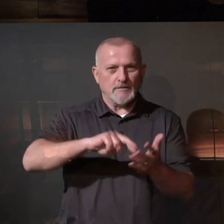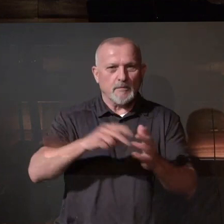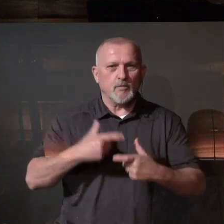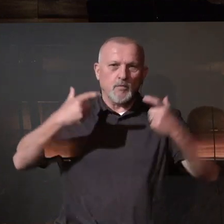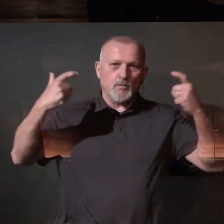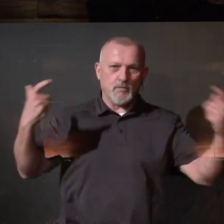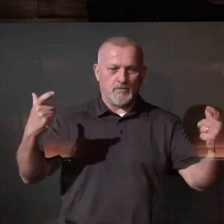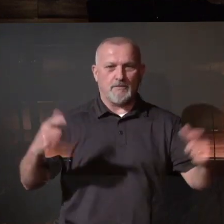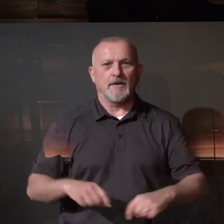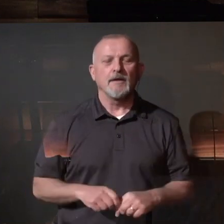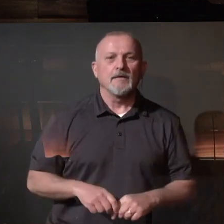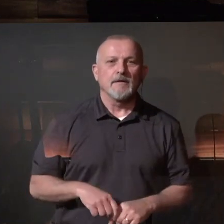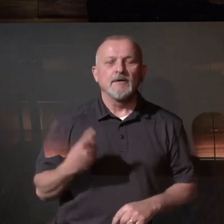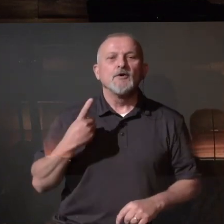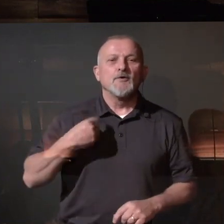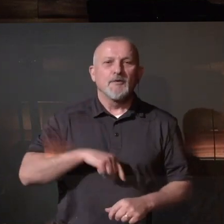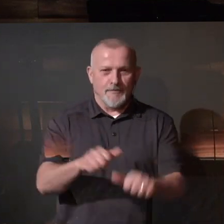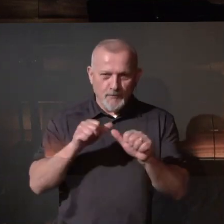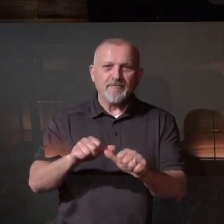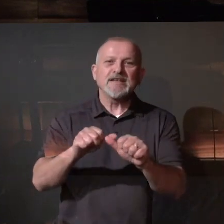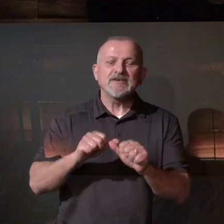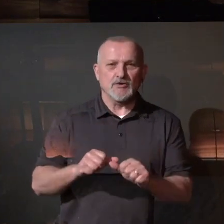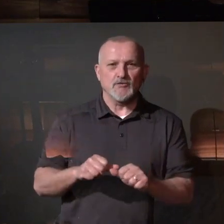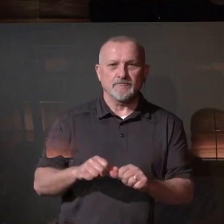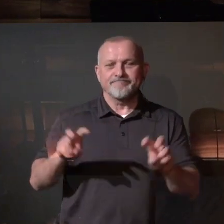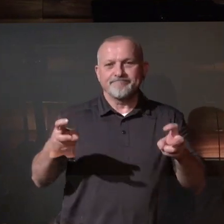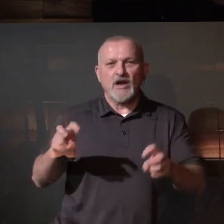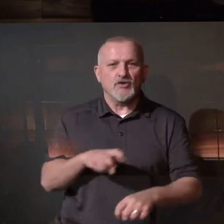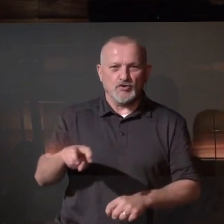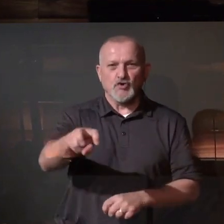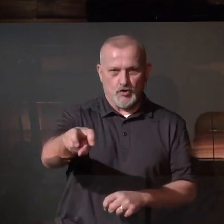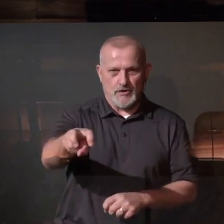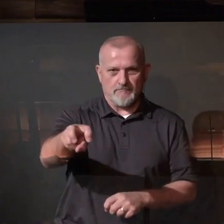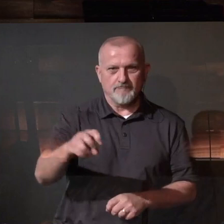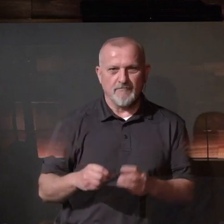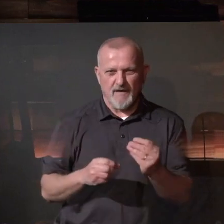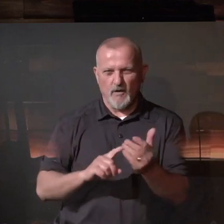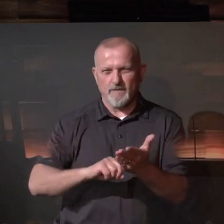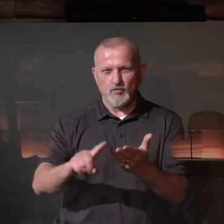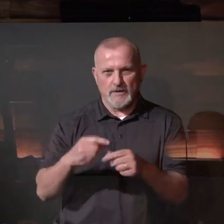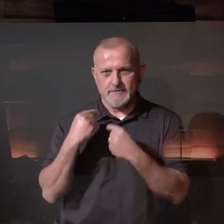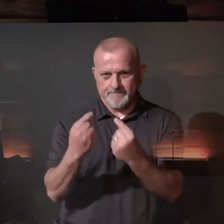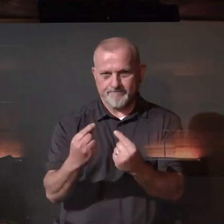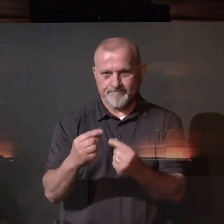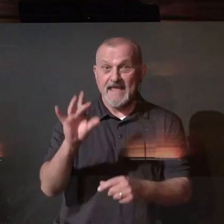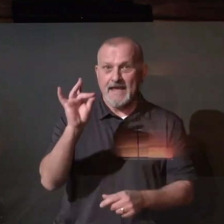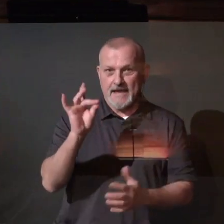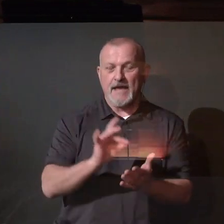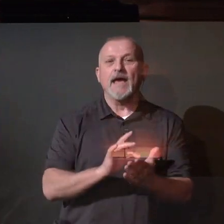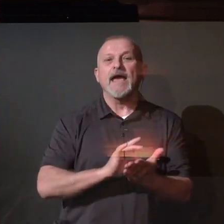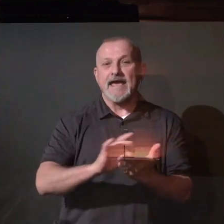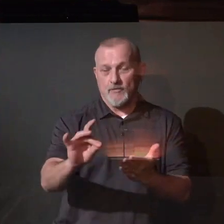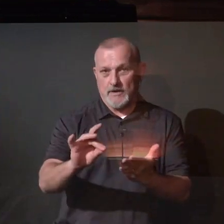And so obviously we've been on the message series, The Journey. And so we've been traveling down this road of the journey of our faith for 8 weeks.